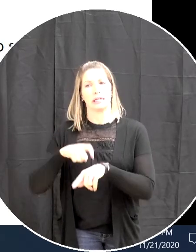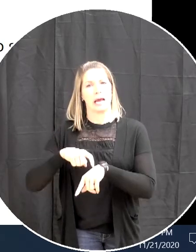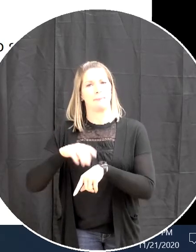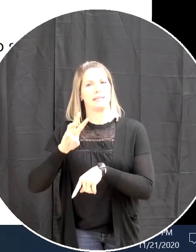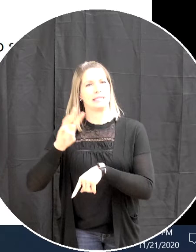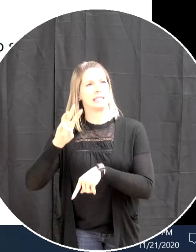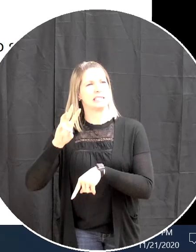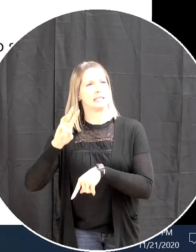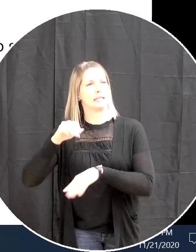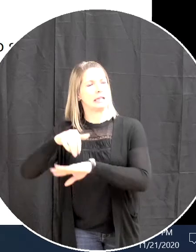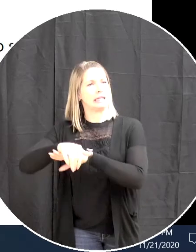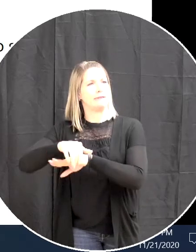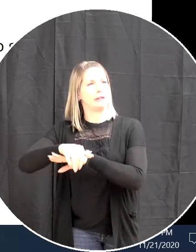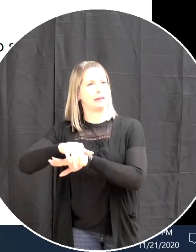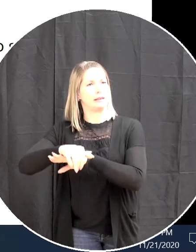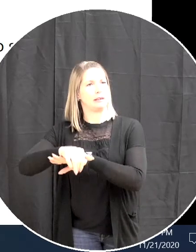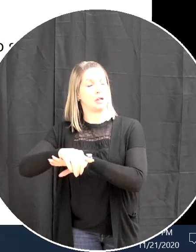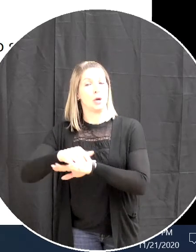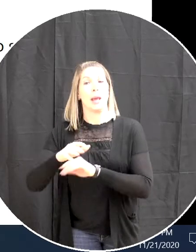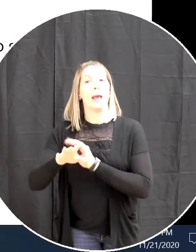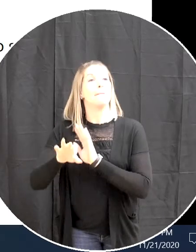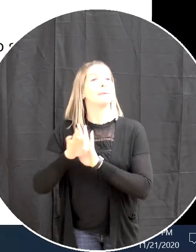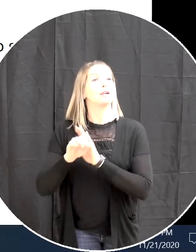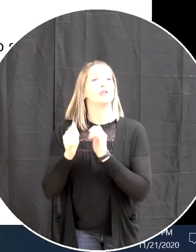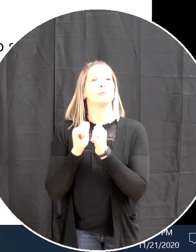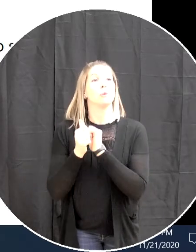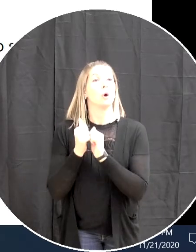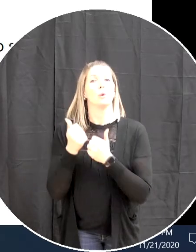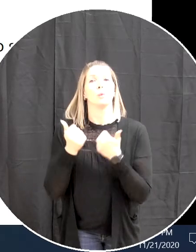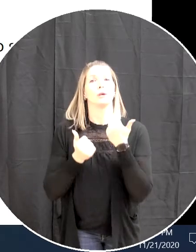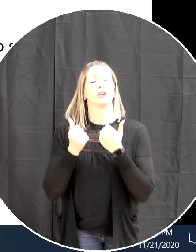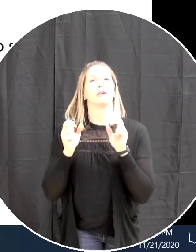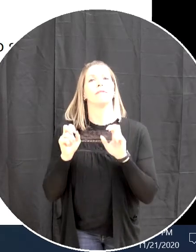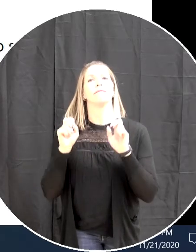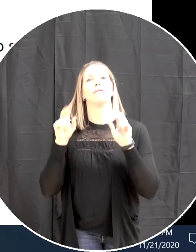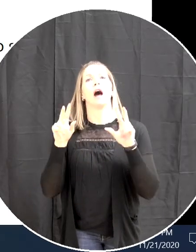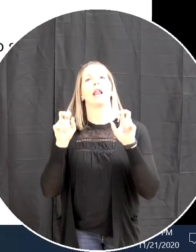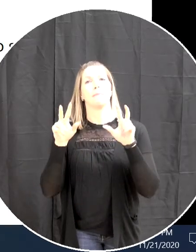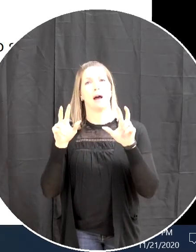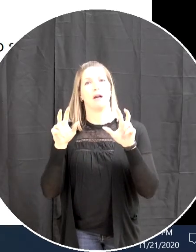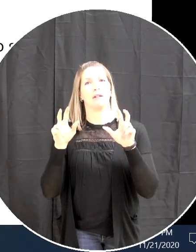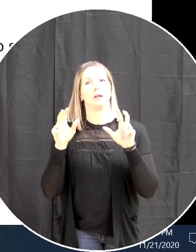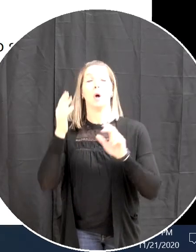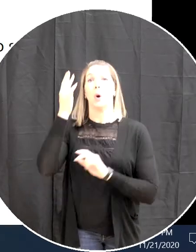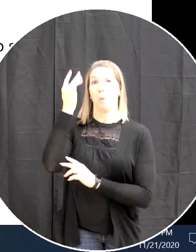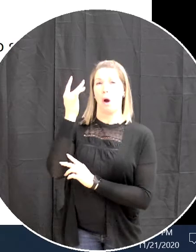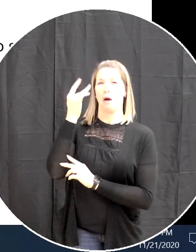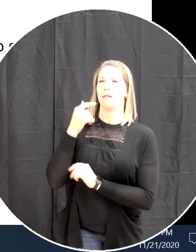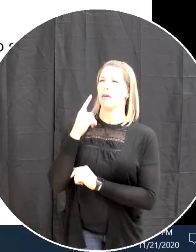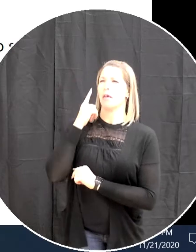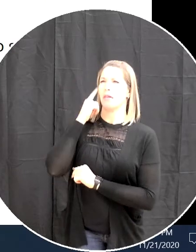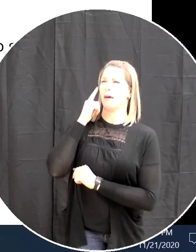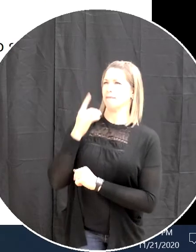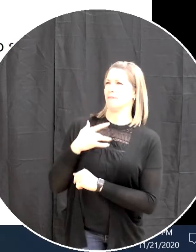Sports NL calendar. We also, at the same time, allowed for after-school music programs as long